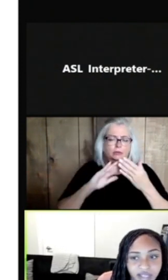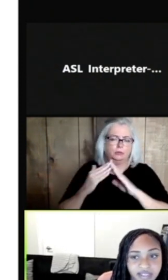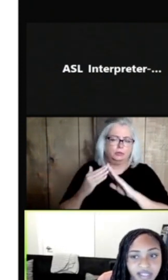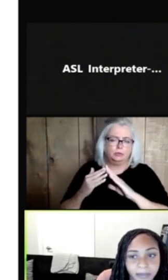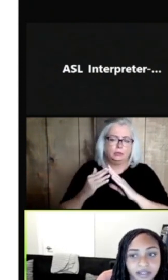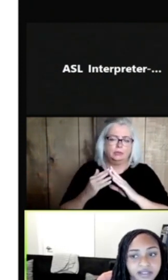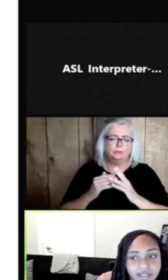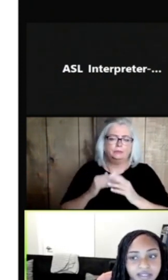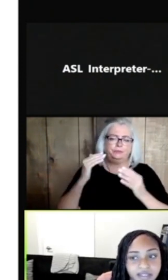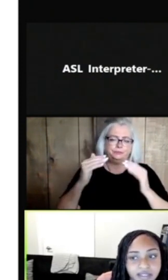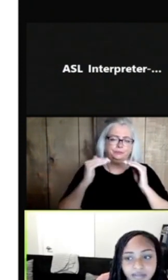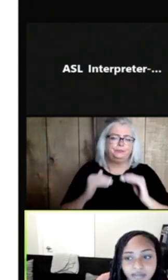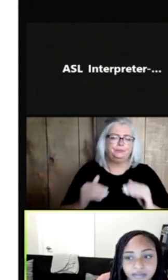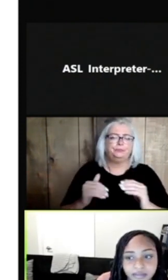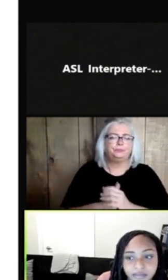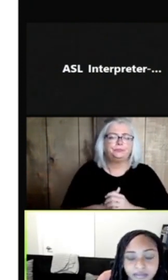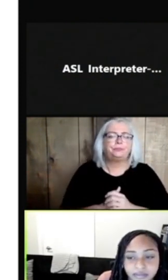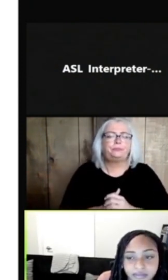Next slide, please.